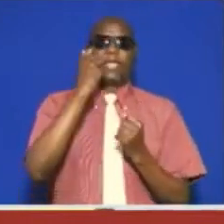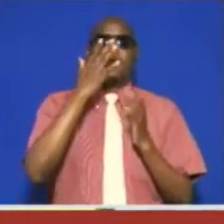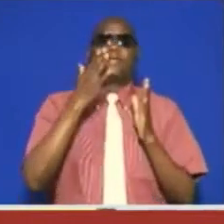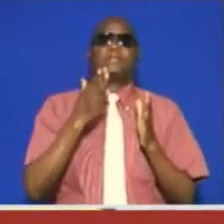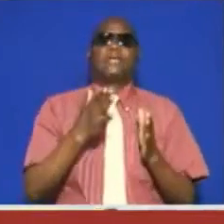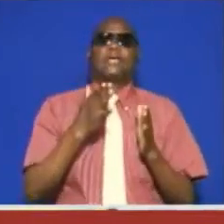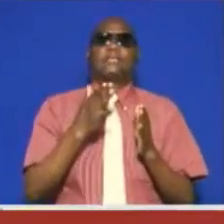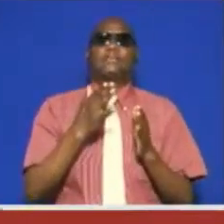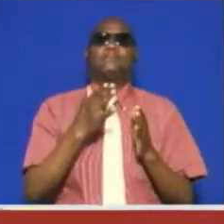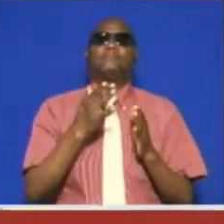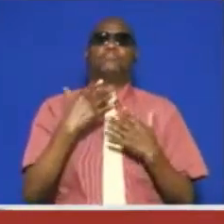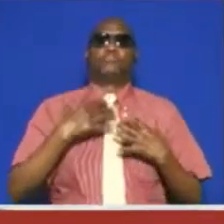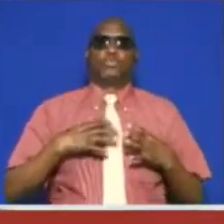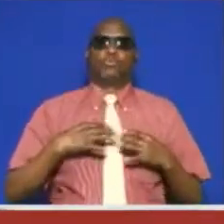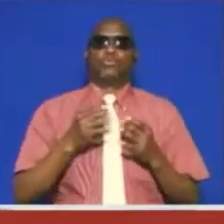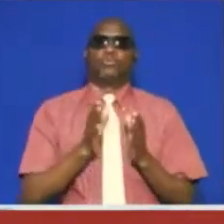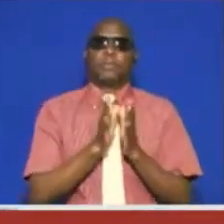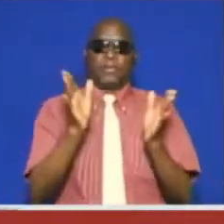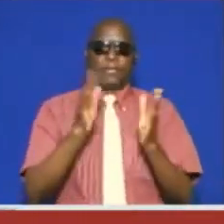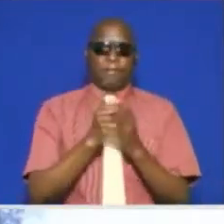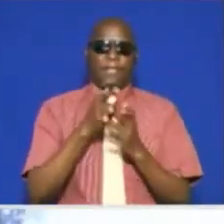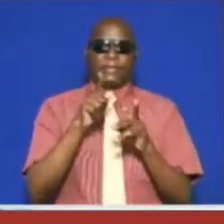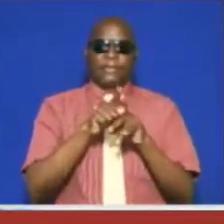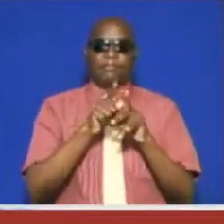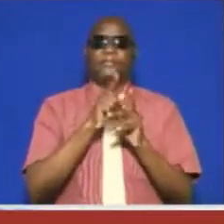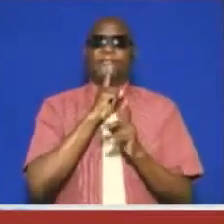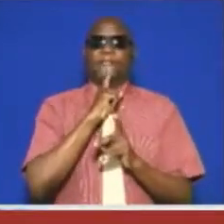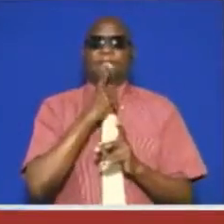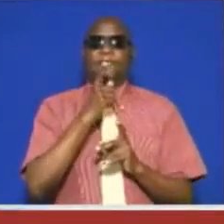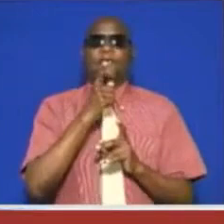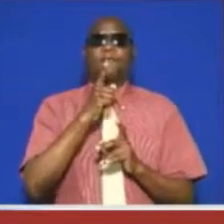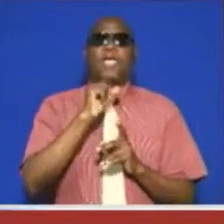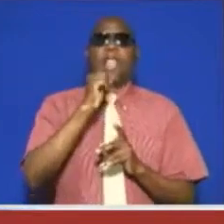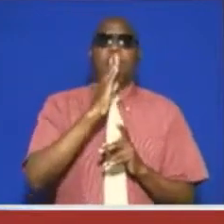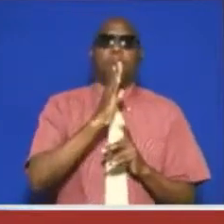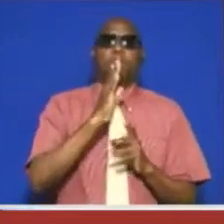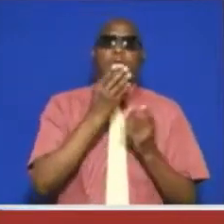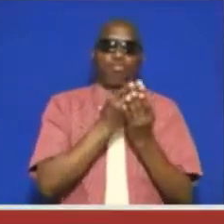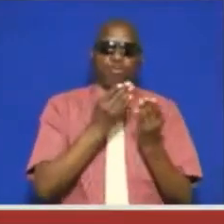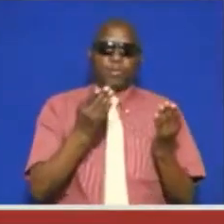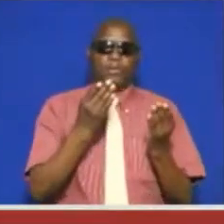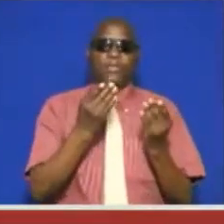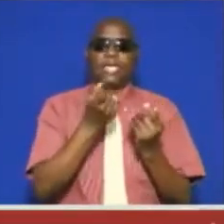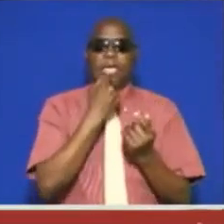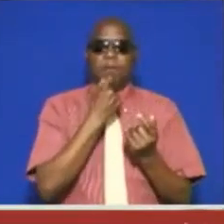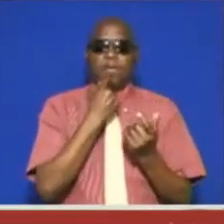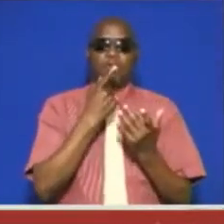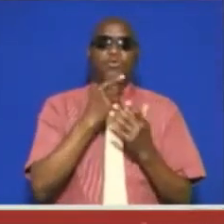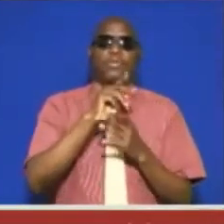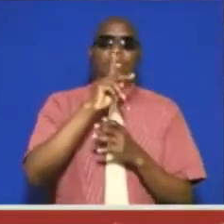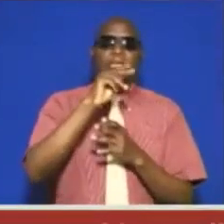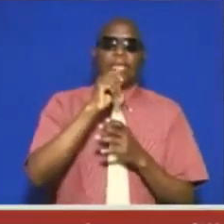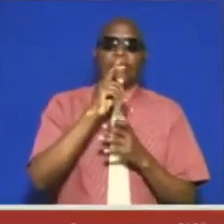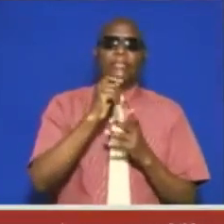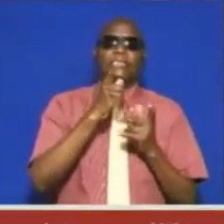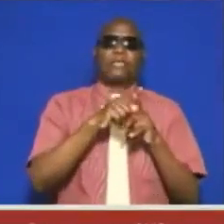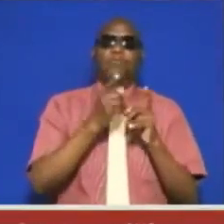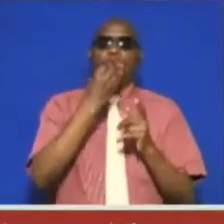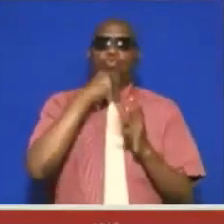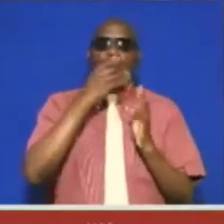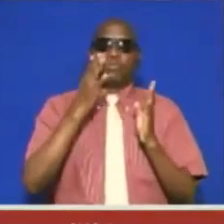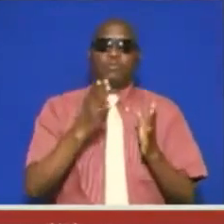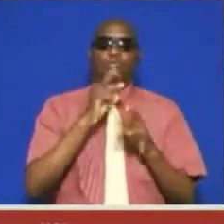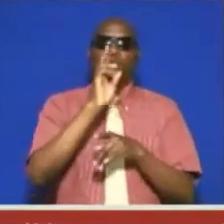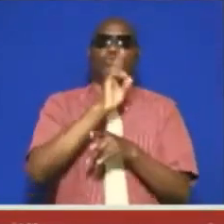general public. They also stated that medical laboratory equipment, reagents, chemicals, kits, and consumables are used by